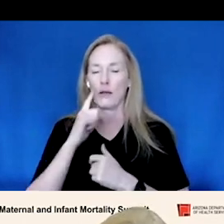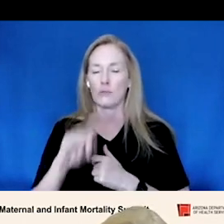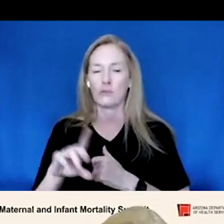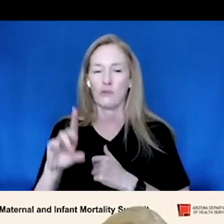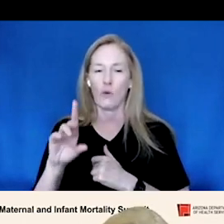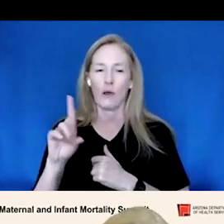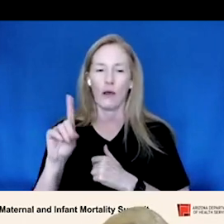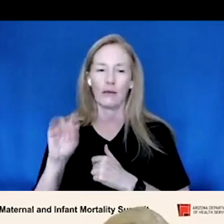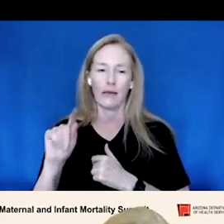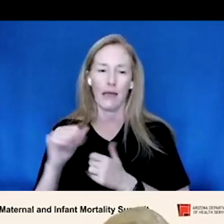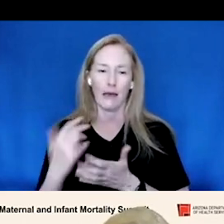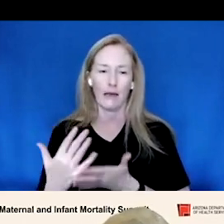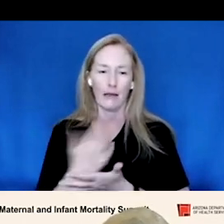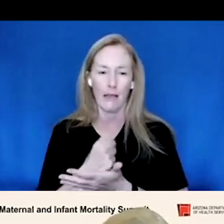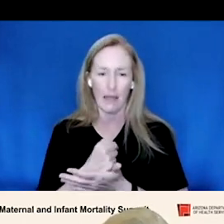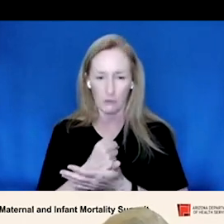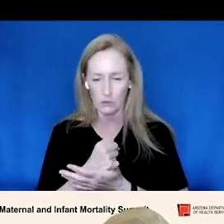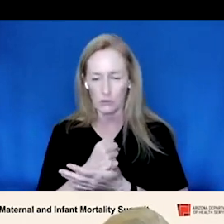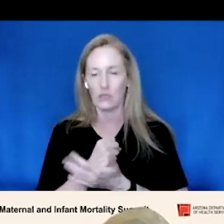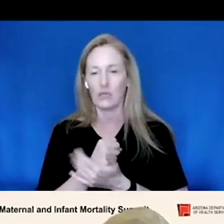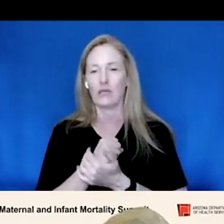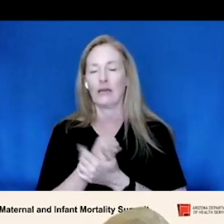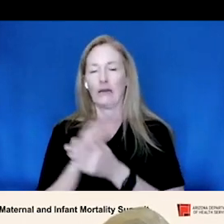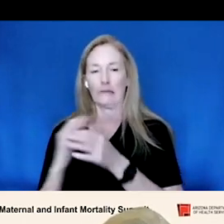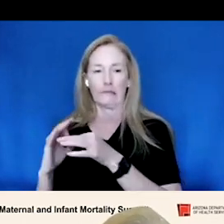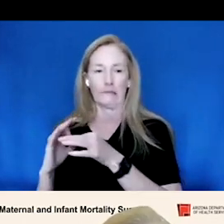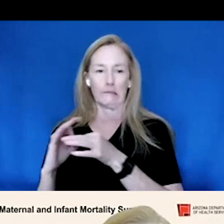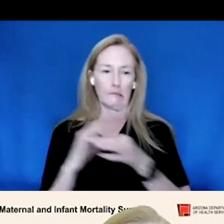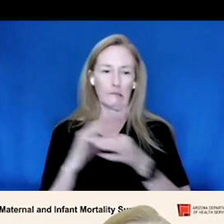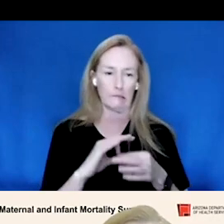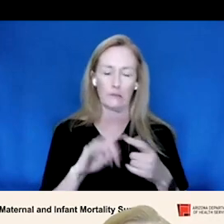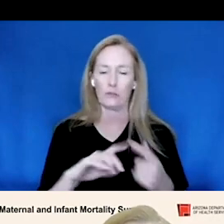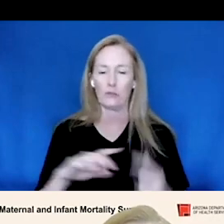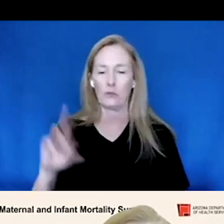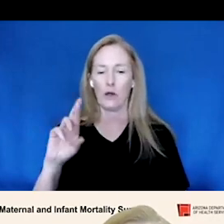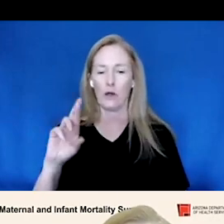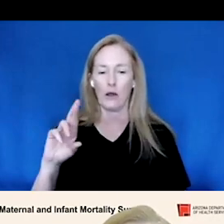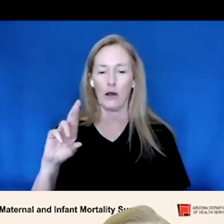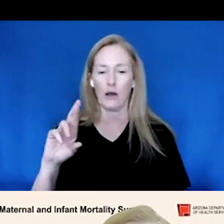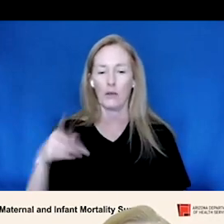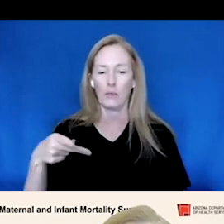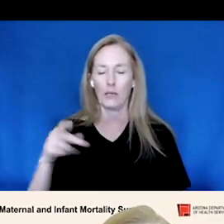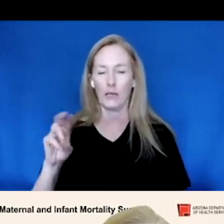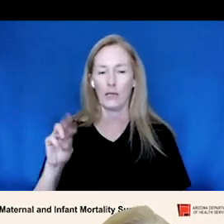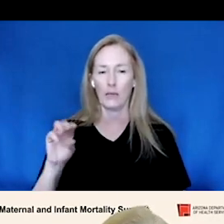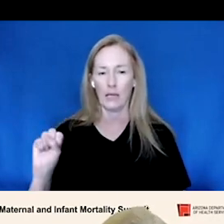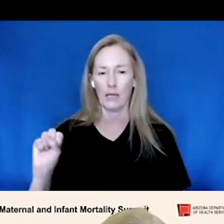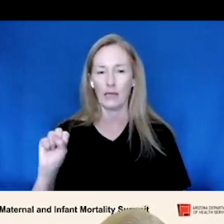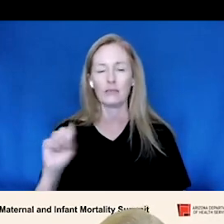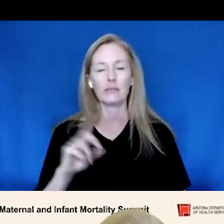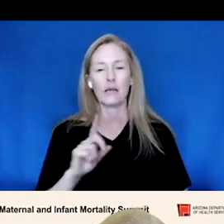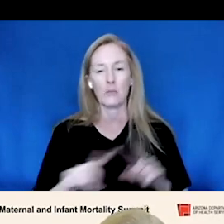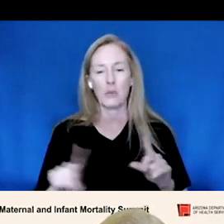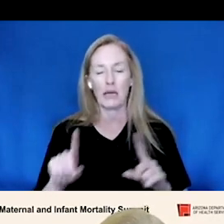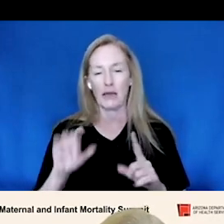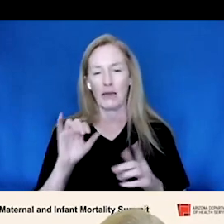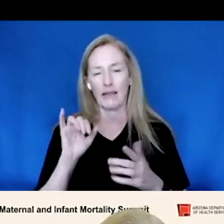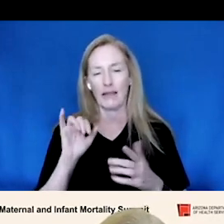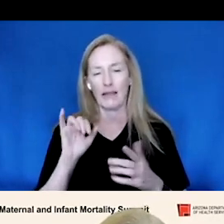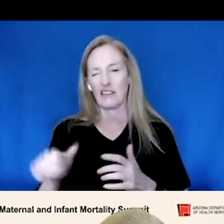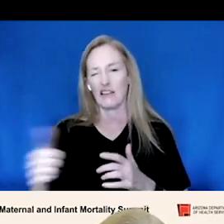it to RPMS. But that's another big issue in our funding priorities,